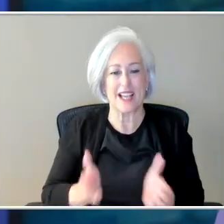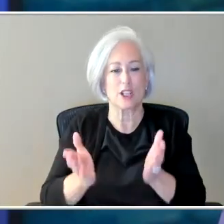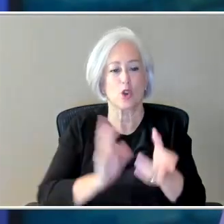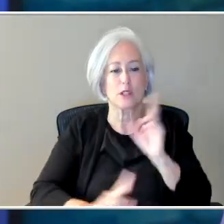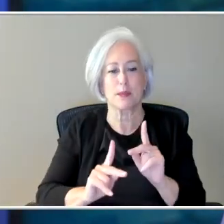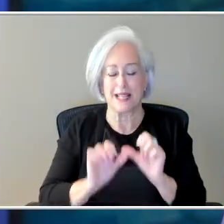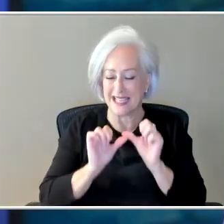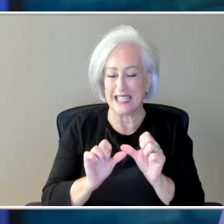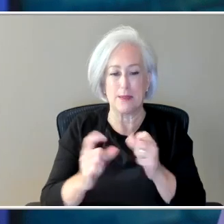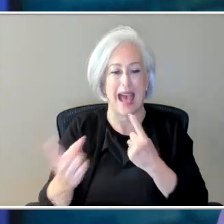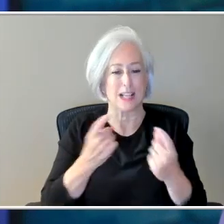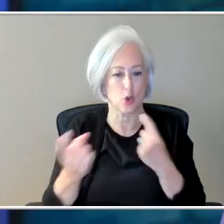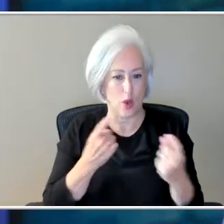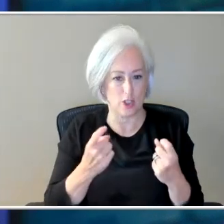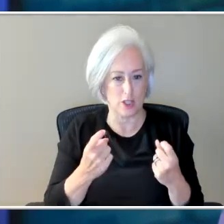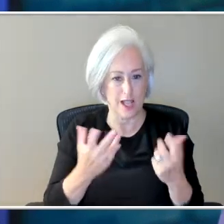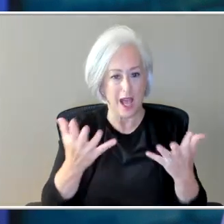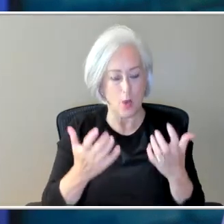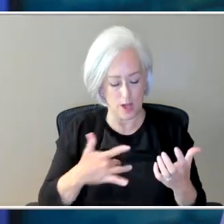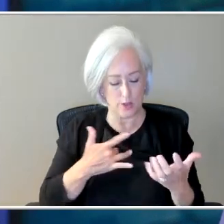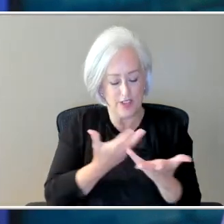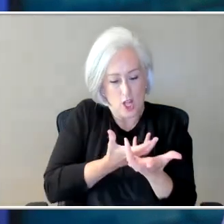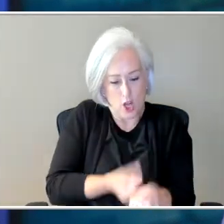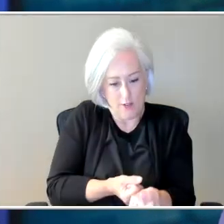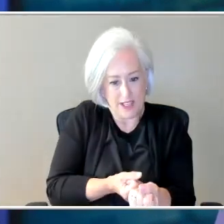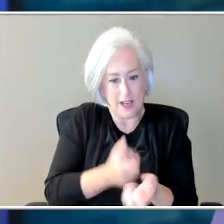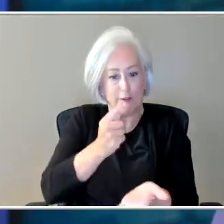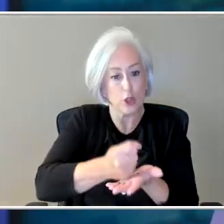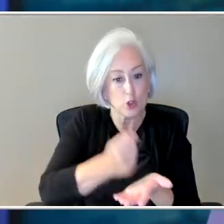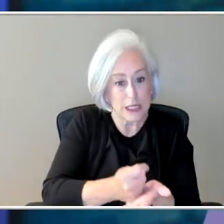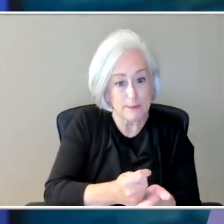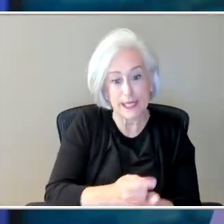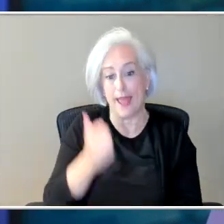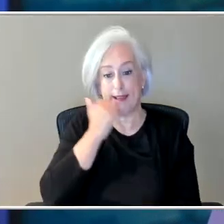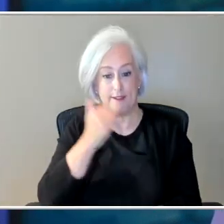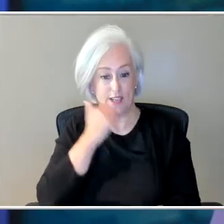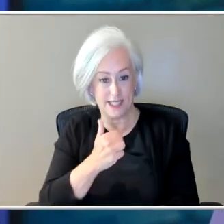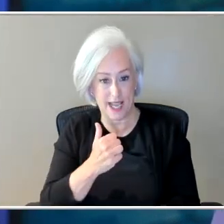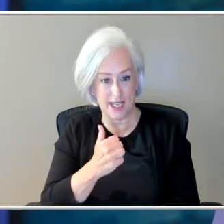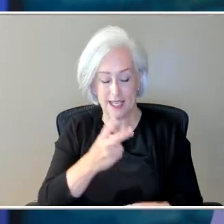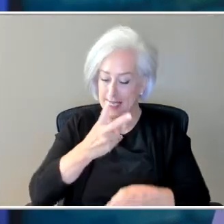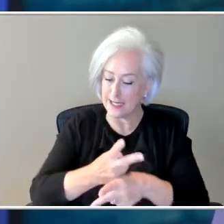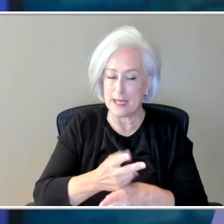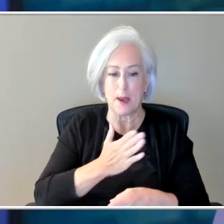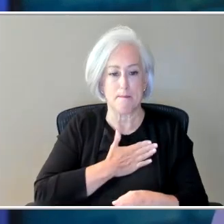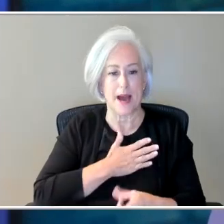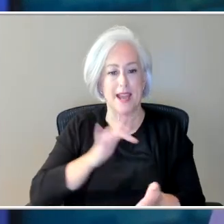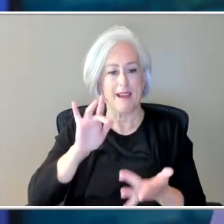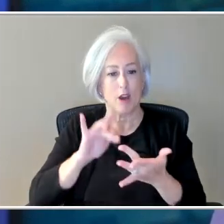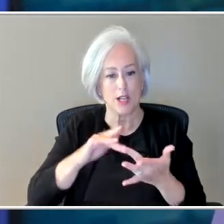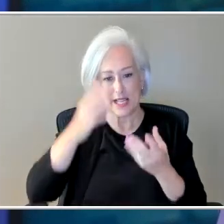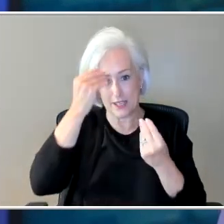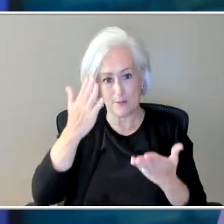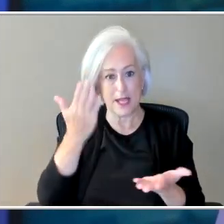to feel confident in all their treatment decisions, their day-to-day, and so I always remind them, keep my contact information, because your questions might come, a little